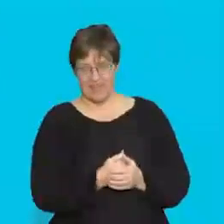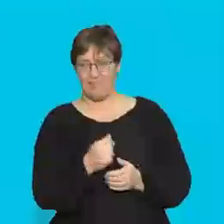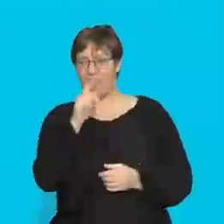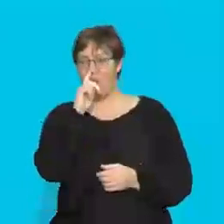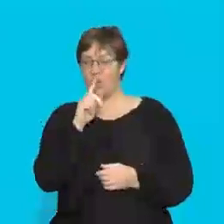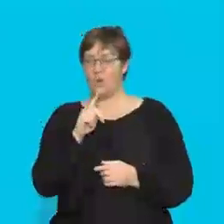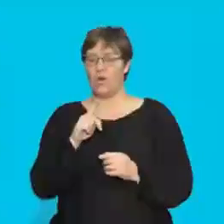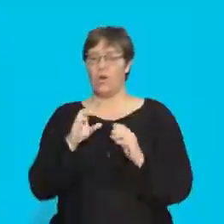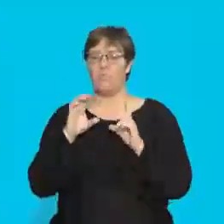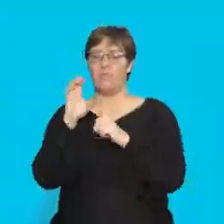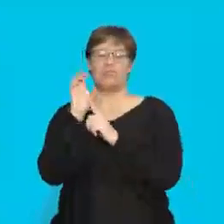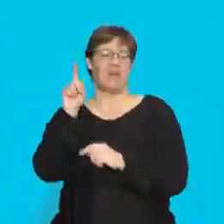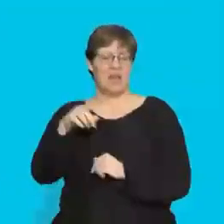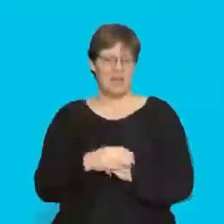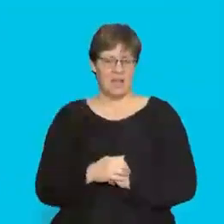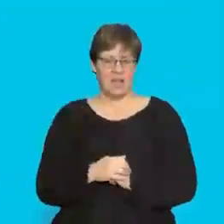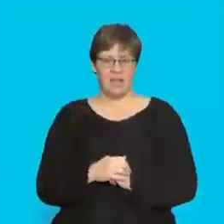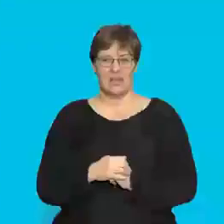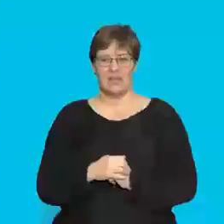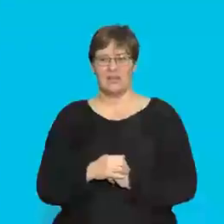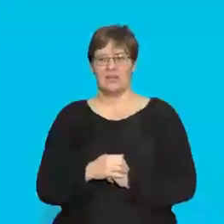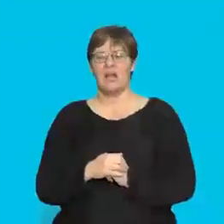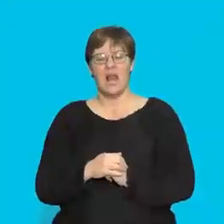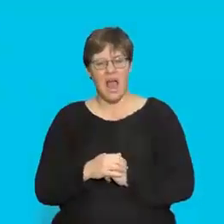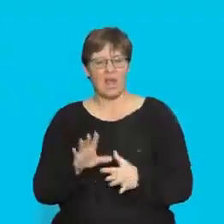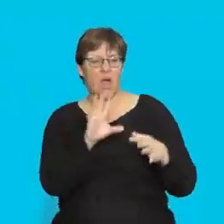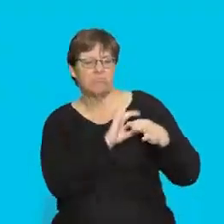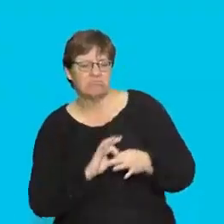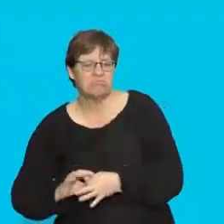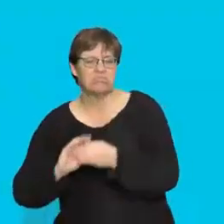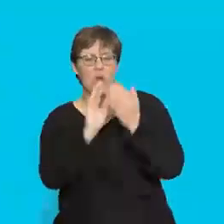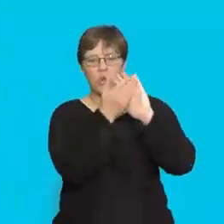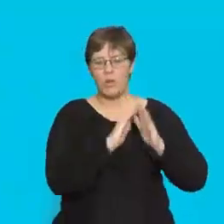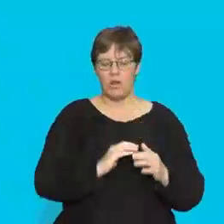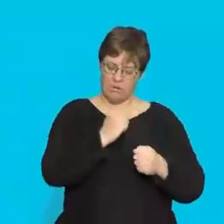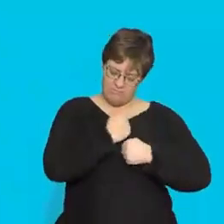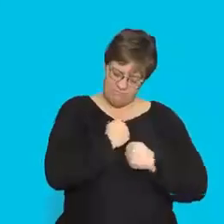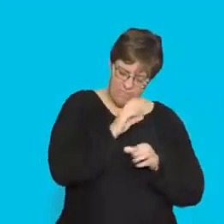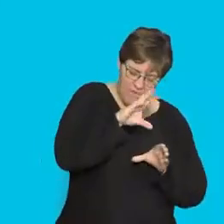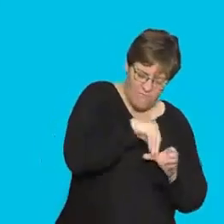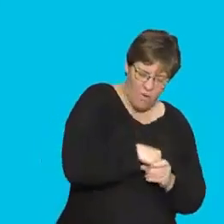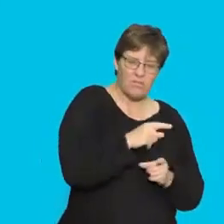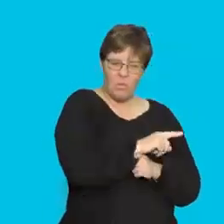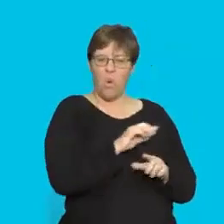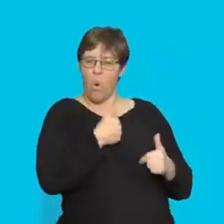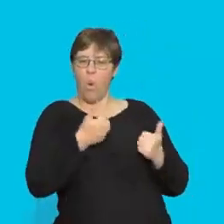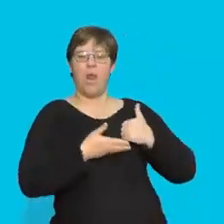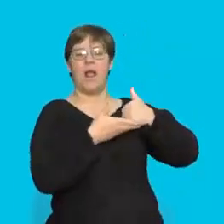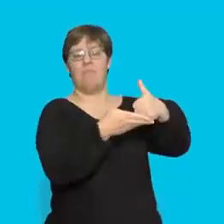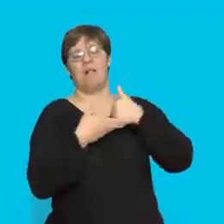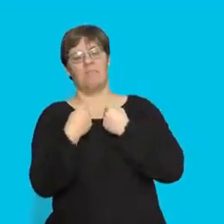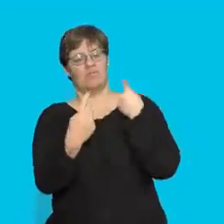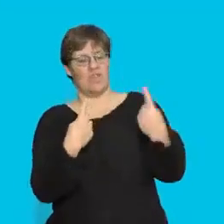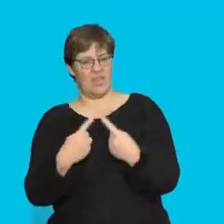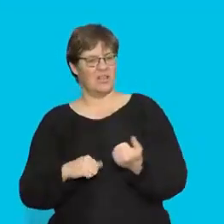And if you have a look at this little picture, there's a sense of community and belonging, and everyone